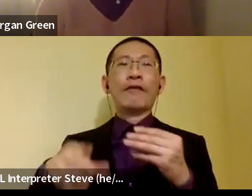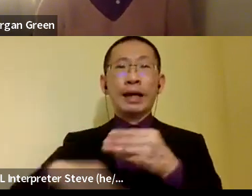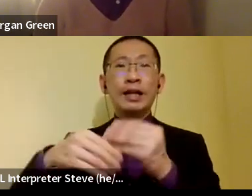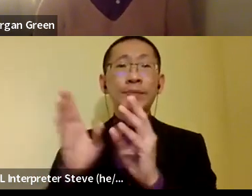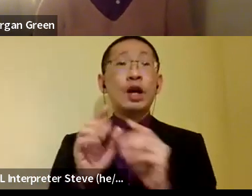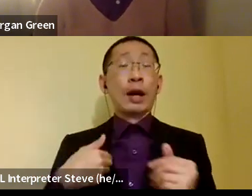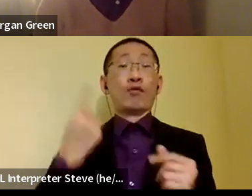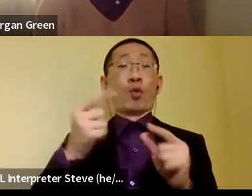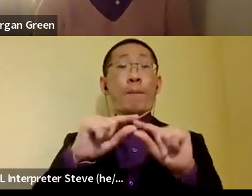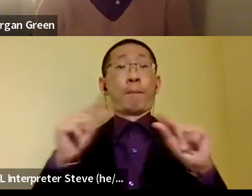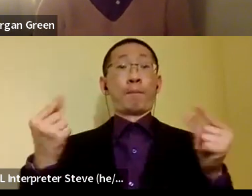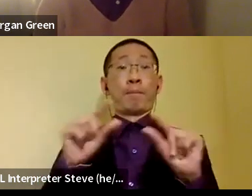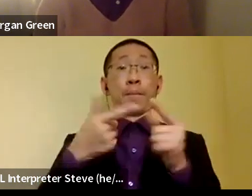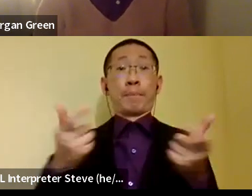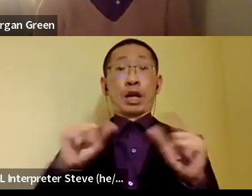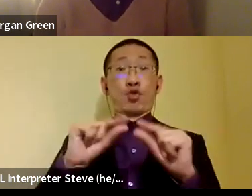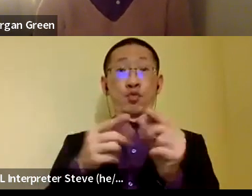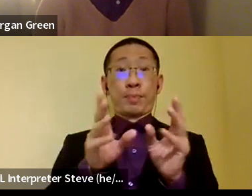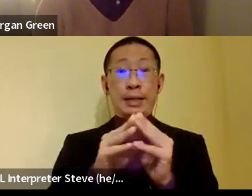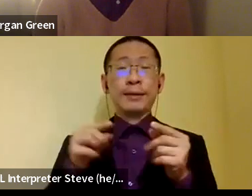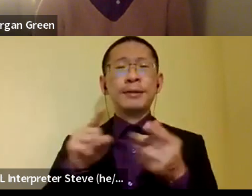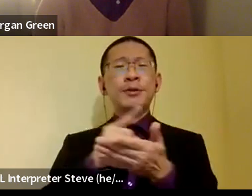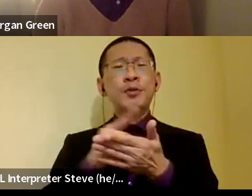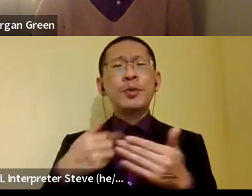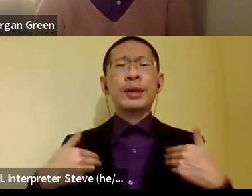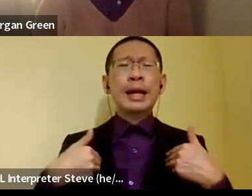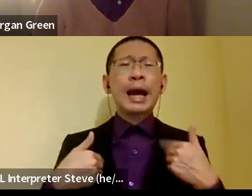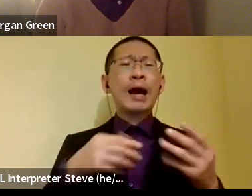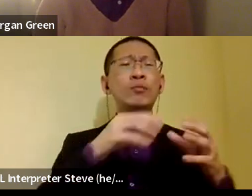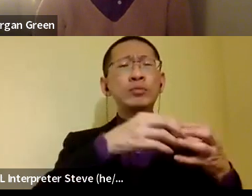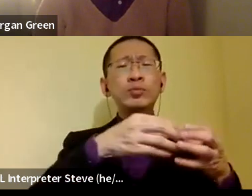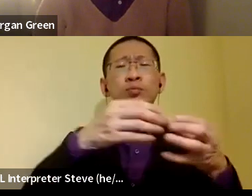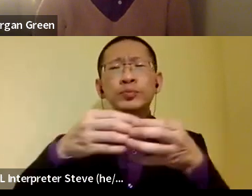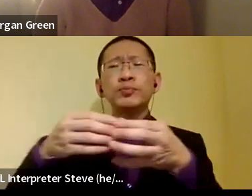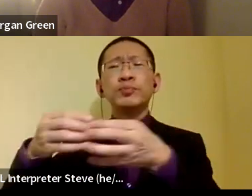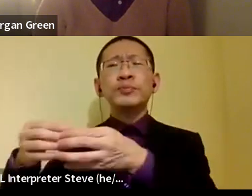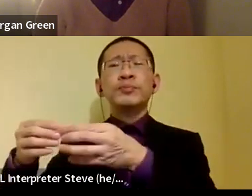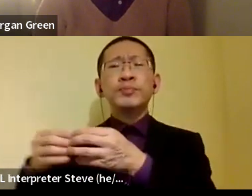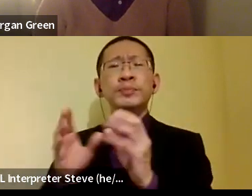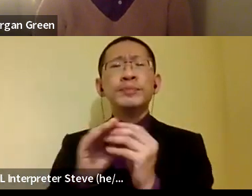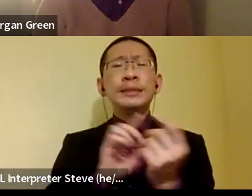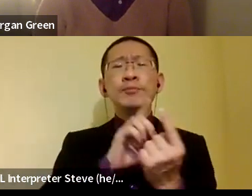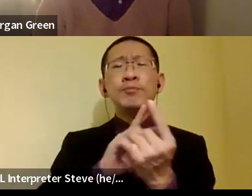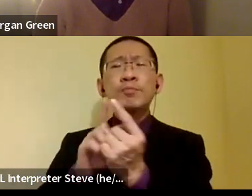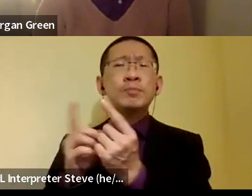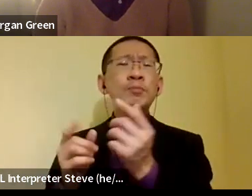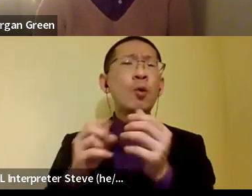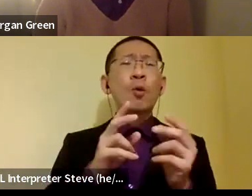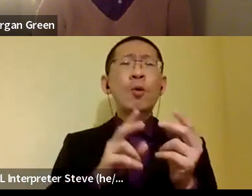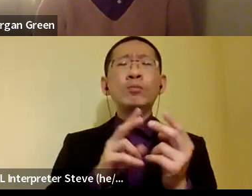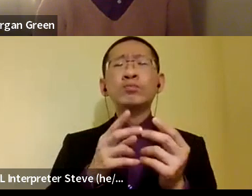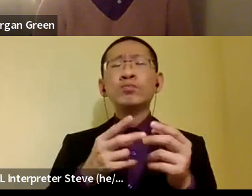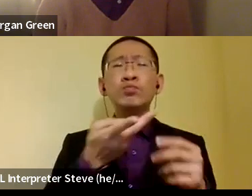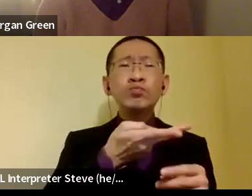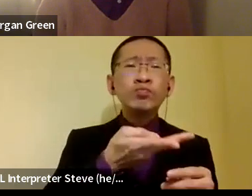one collective meeting, and then over the week, we sort of break up and sort of meet individually. And I think one of the things that we've